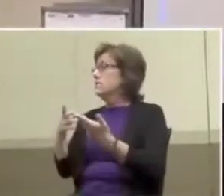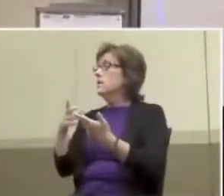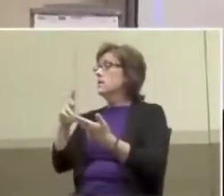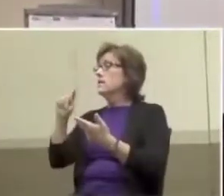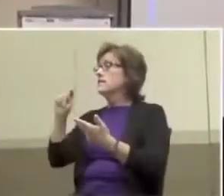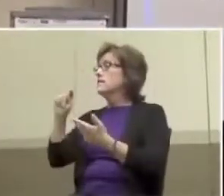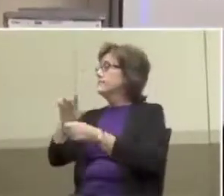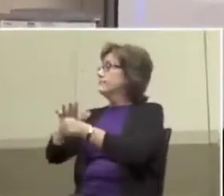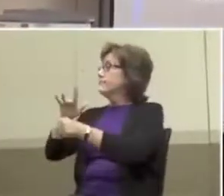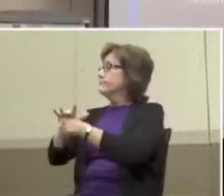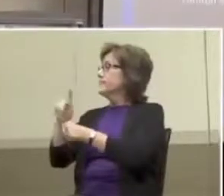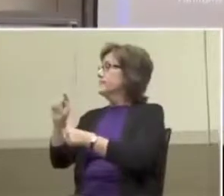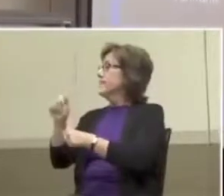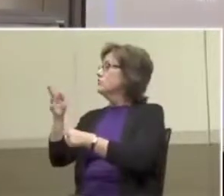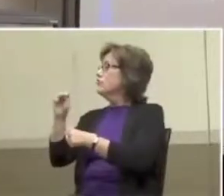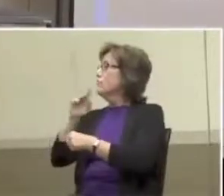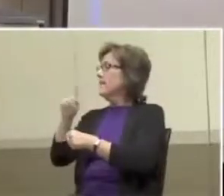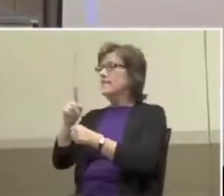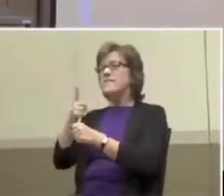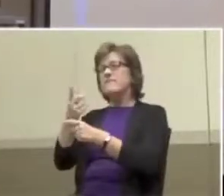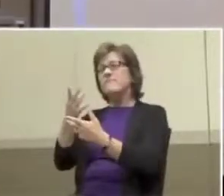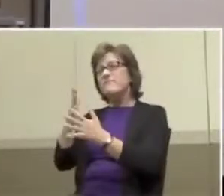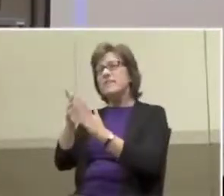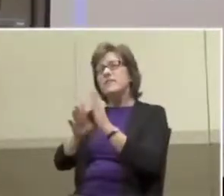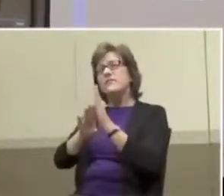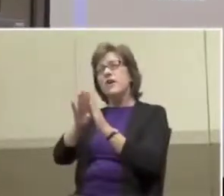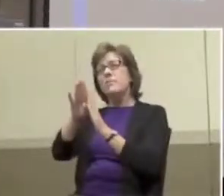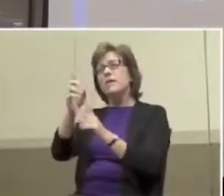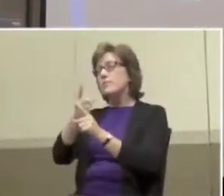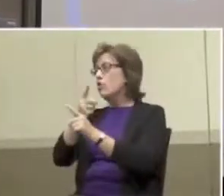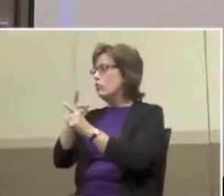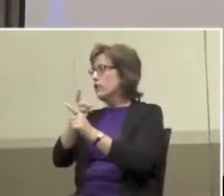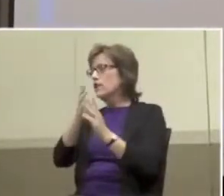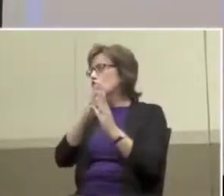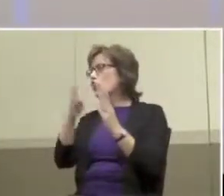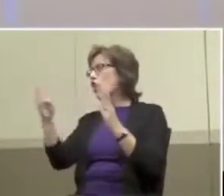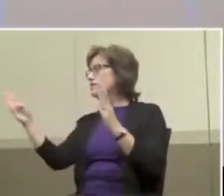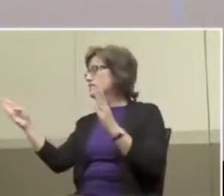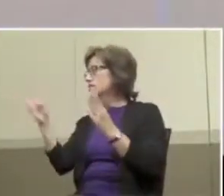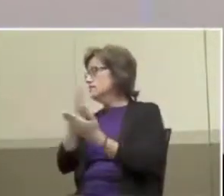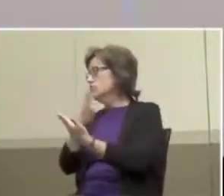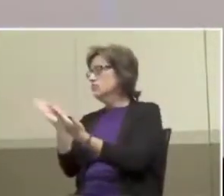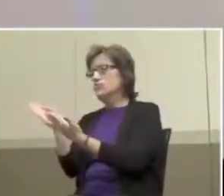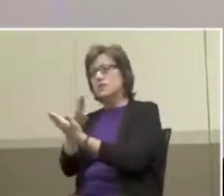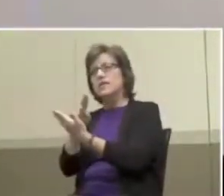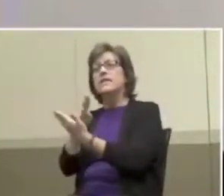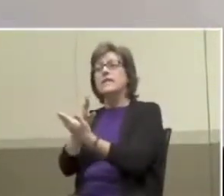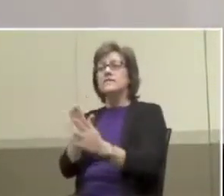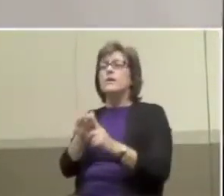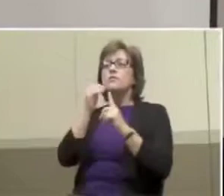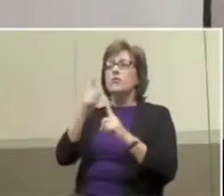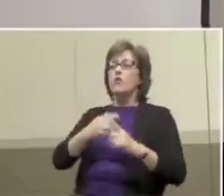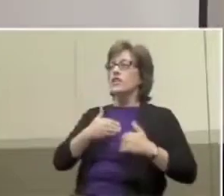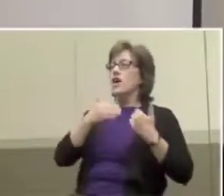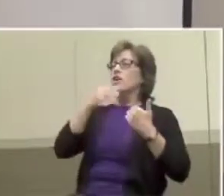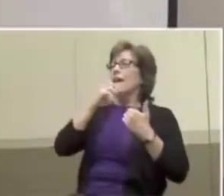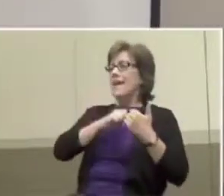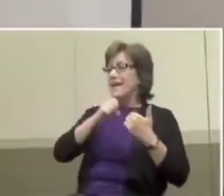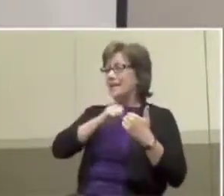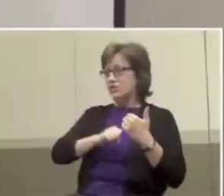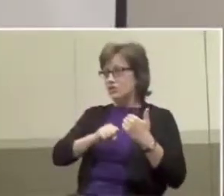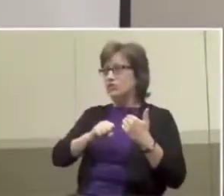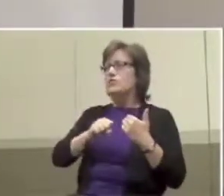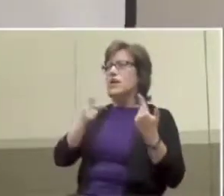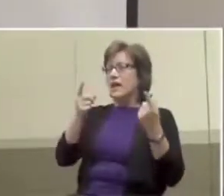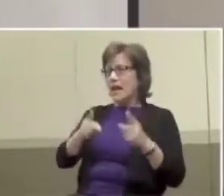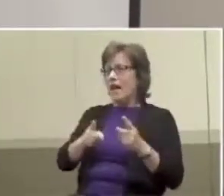board. When you think of what's going on developmentally for someone who's tantruming, especially in the younger ages, this happens a lot where they